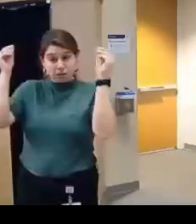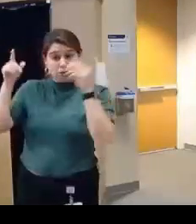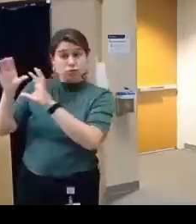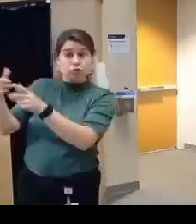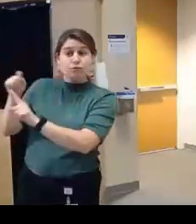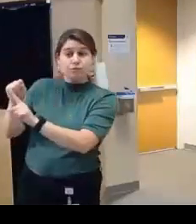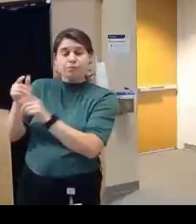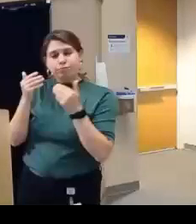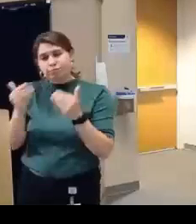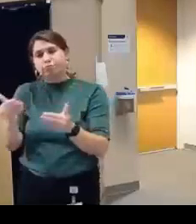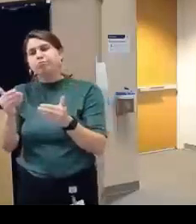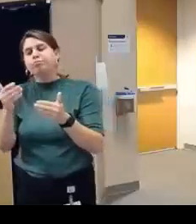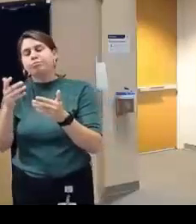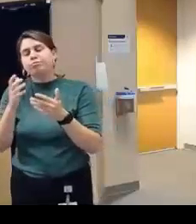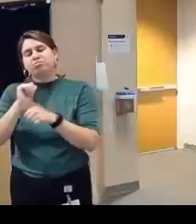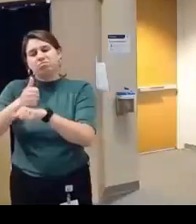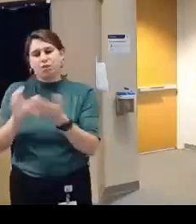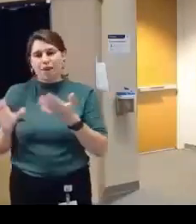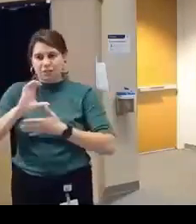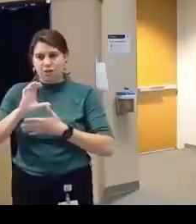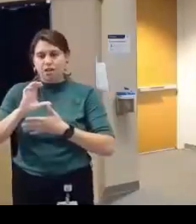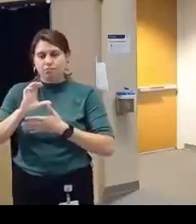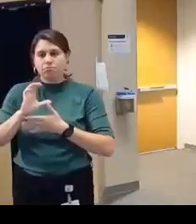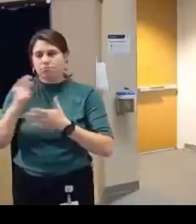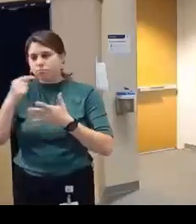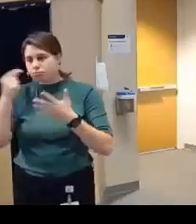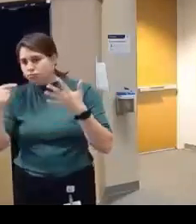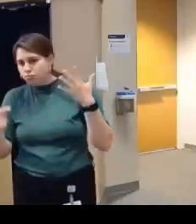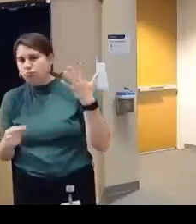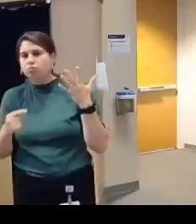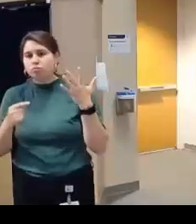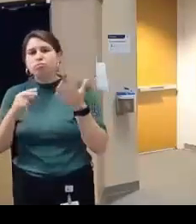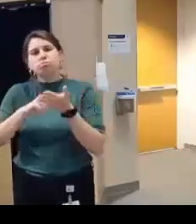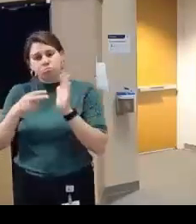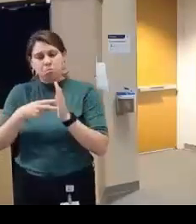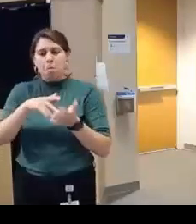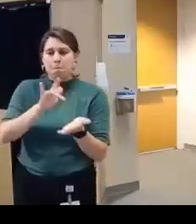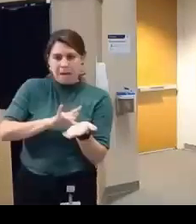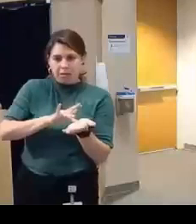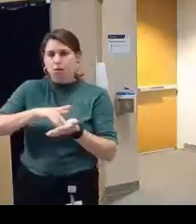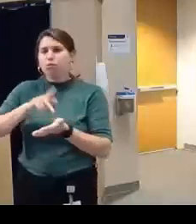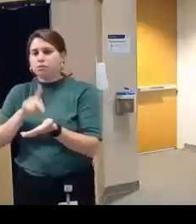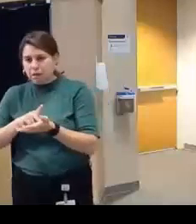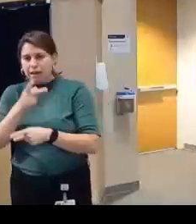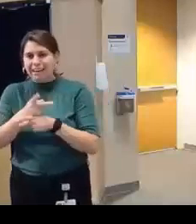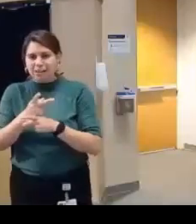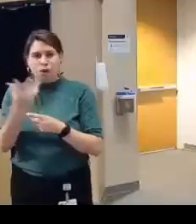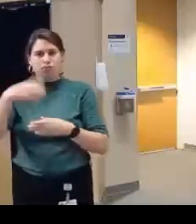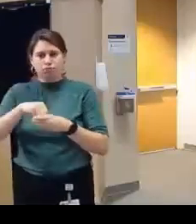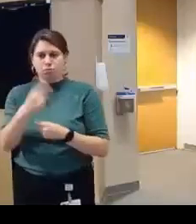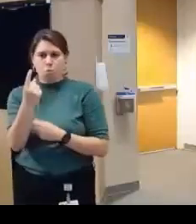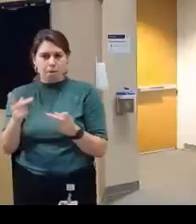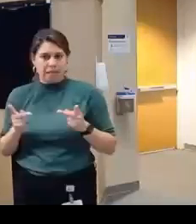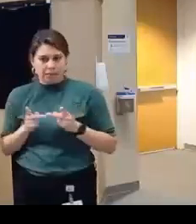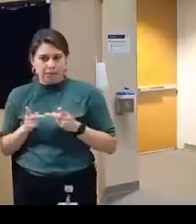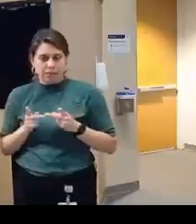created basically a criteria that they considered to be concomitant medical and psych care in one place. And